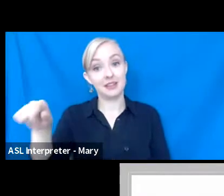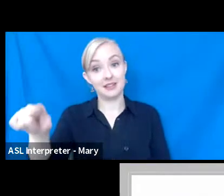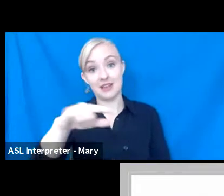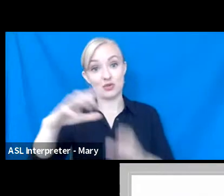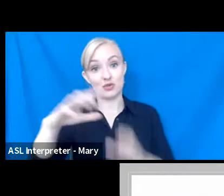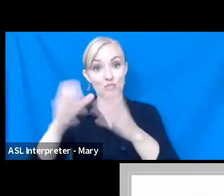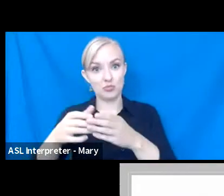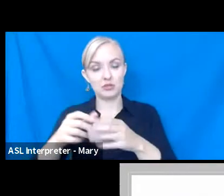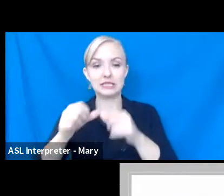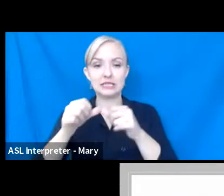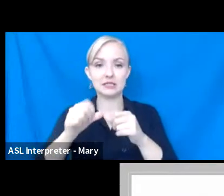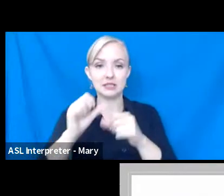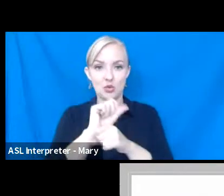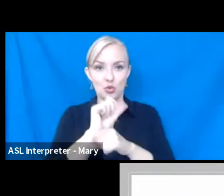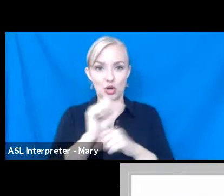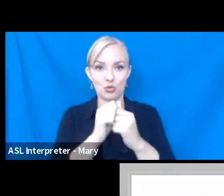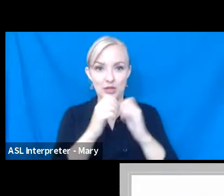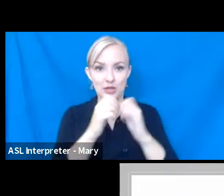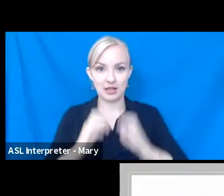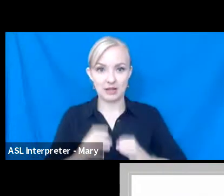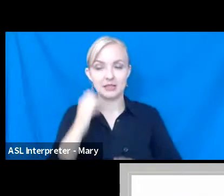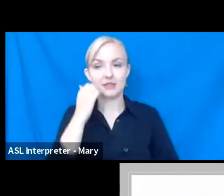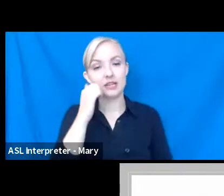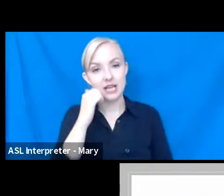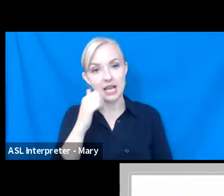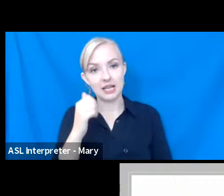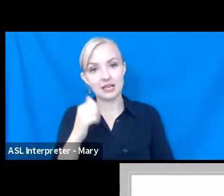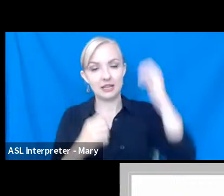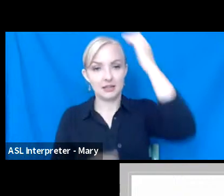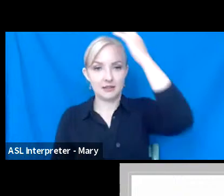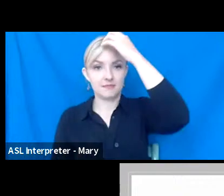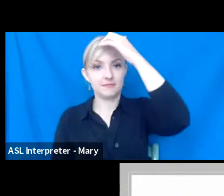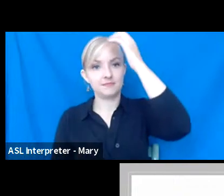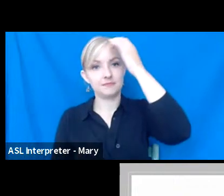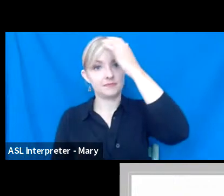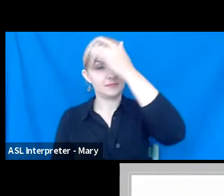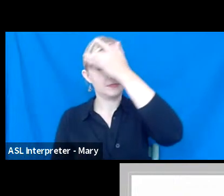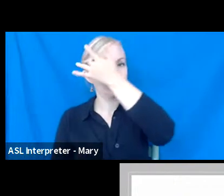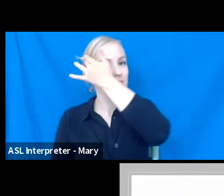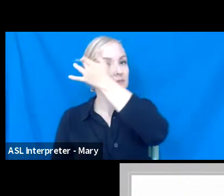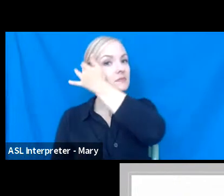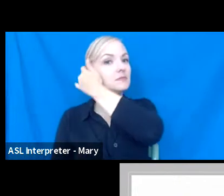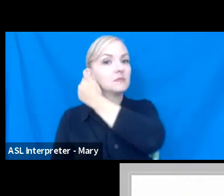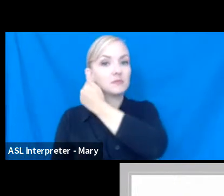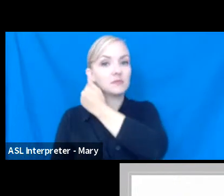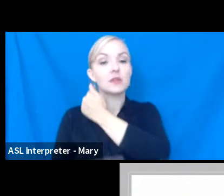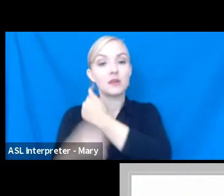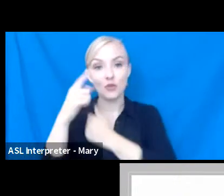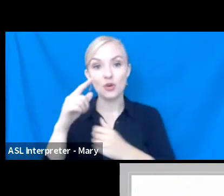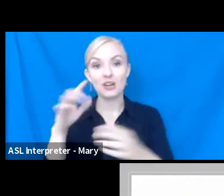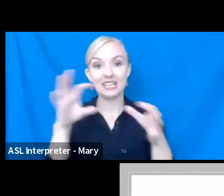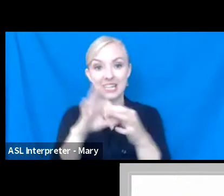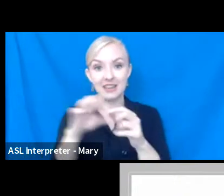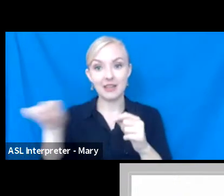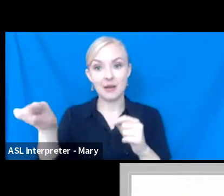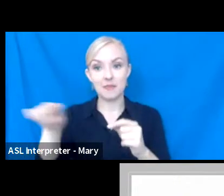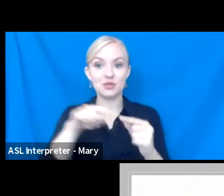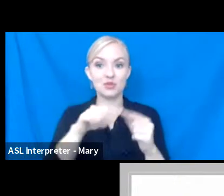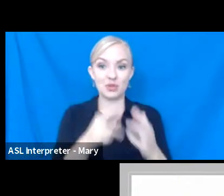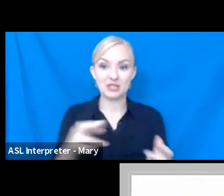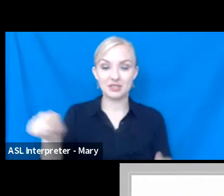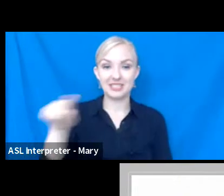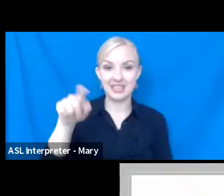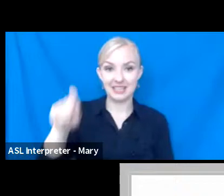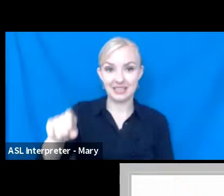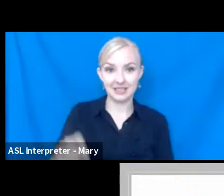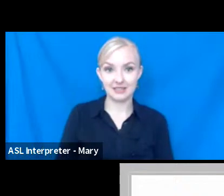consistently work with consumers on a daily basis to get them connected to the resources they need. This